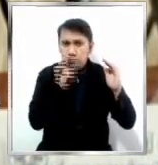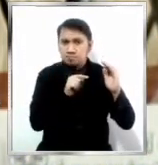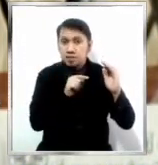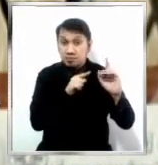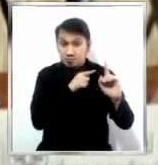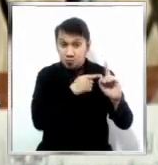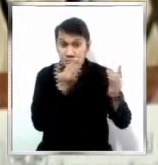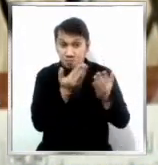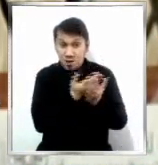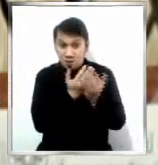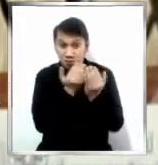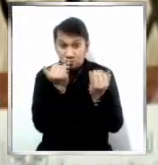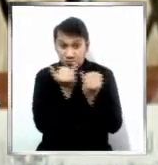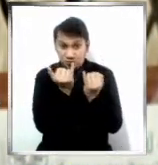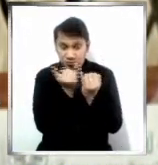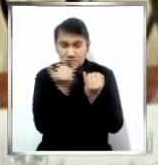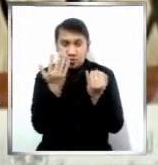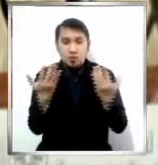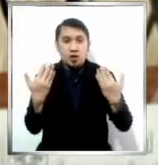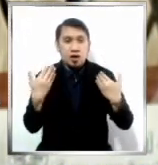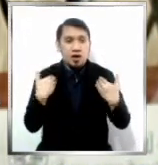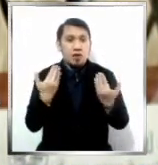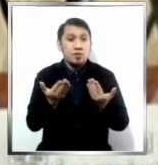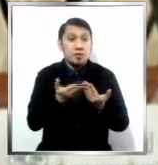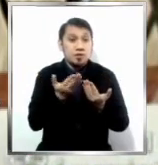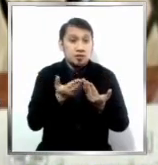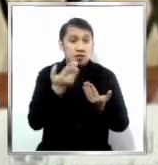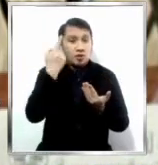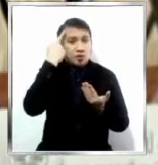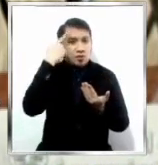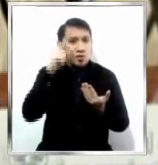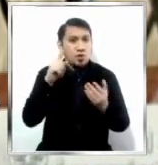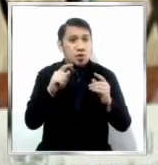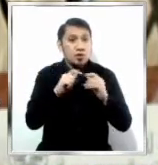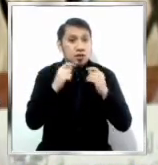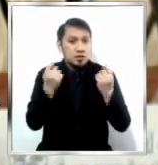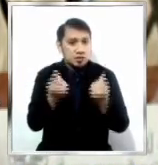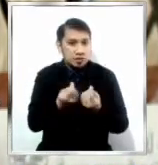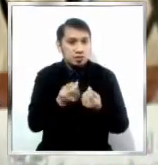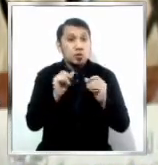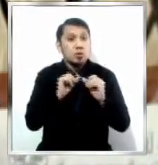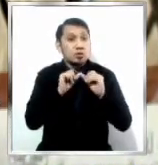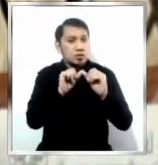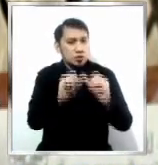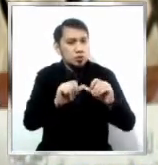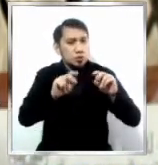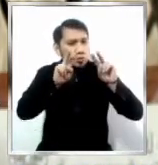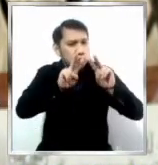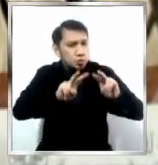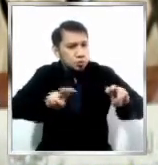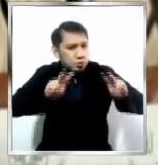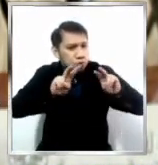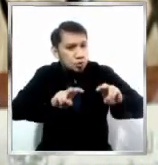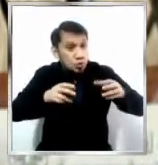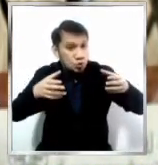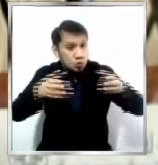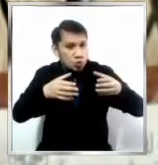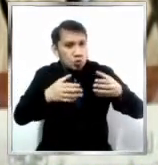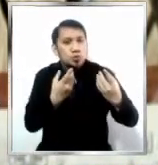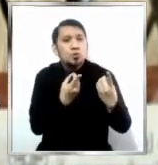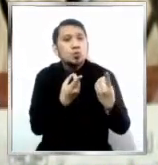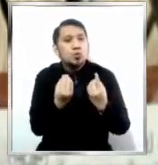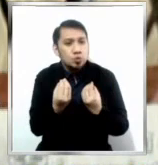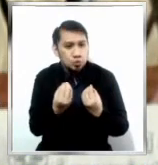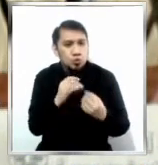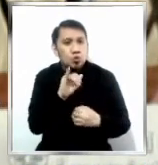easier for the composite teams of the task force, who will continue investigating, to be able to, to do their job more